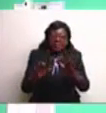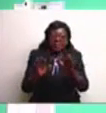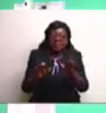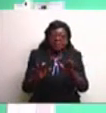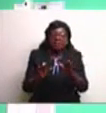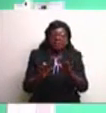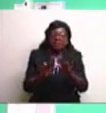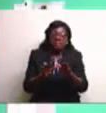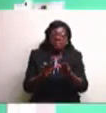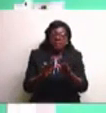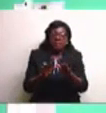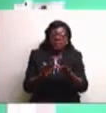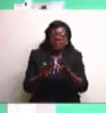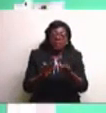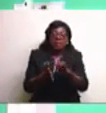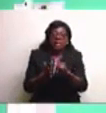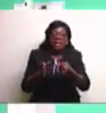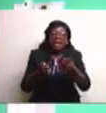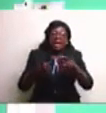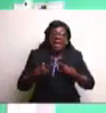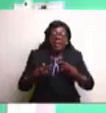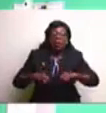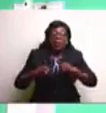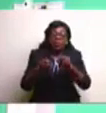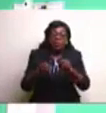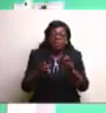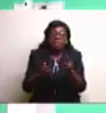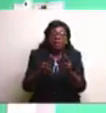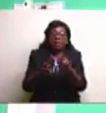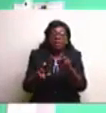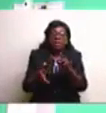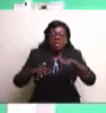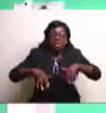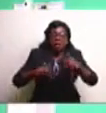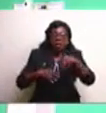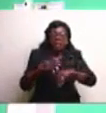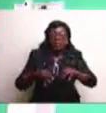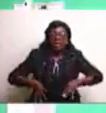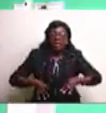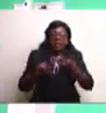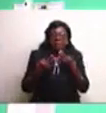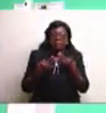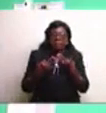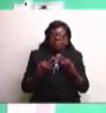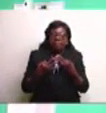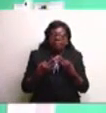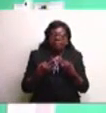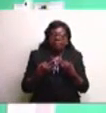years old that I've had the opportunity very early in my life, from a very young age, I would say as young as 8 years